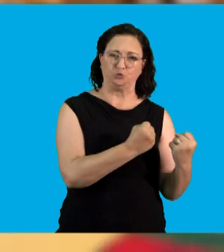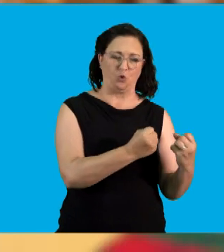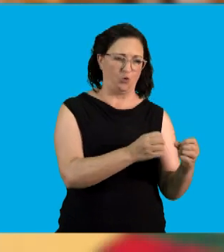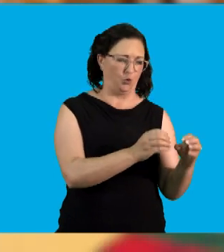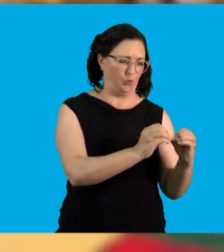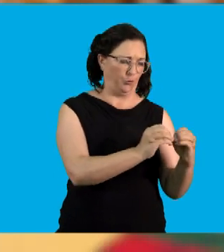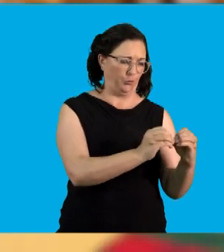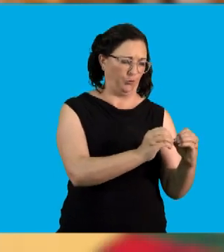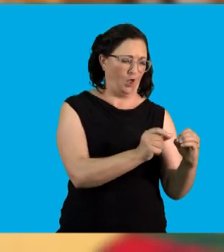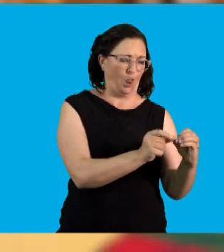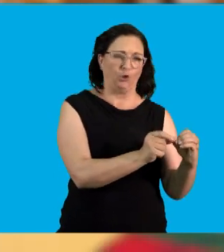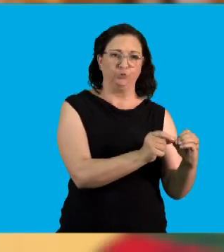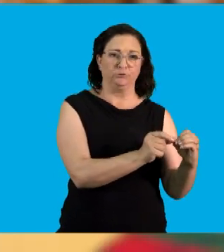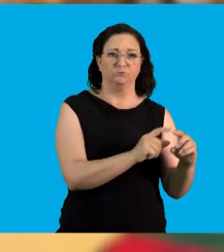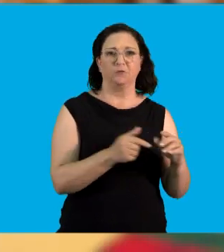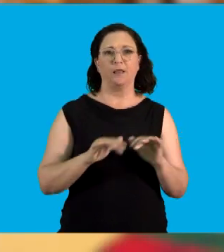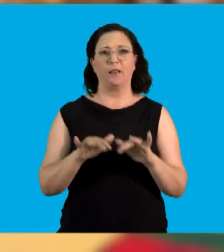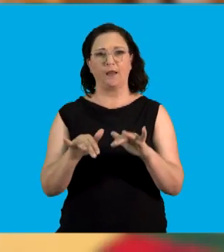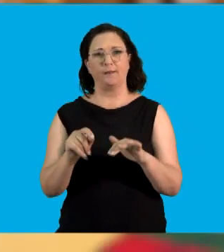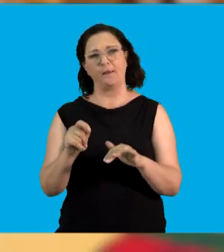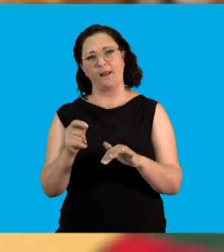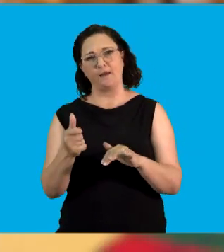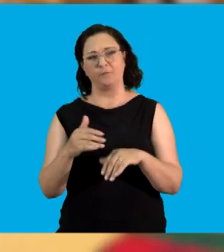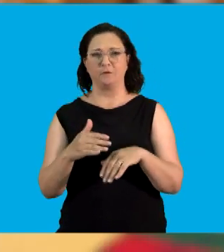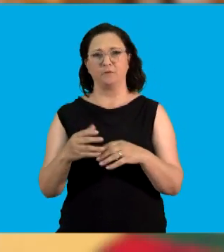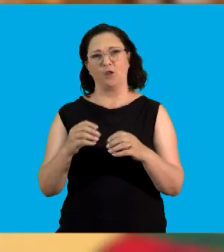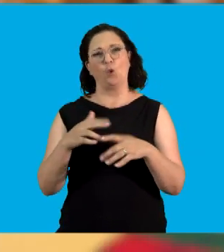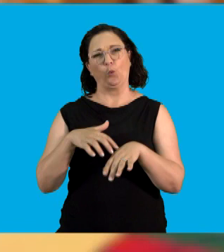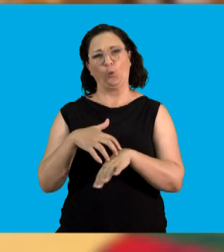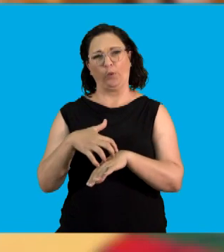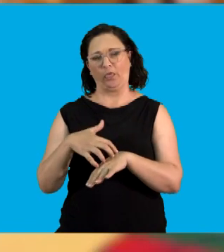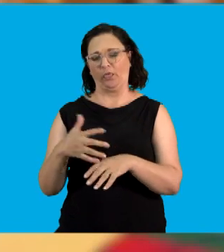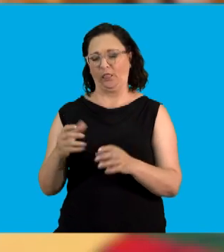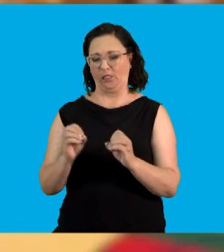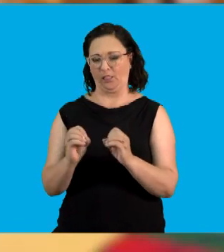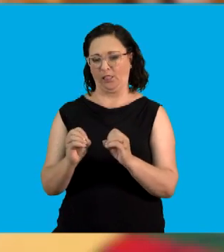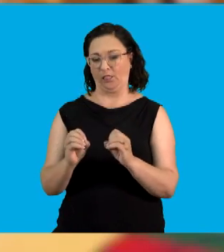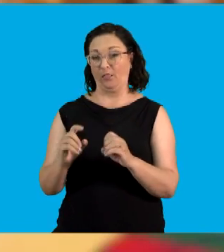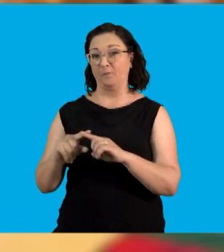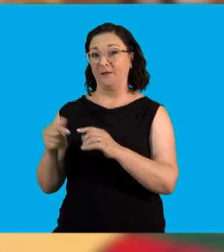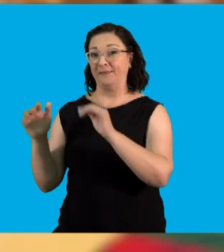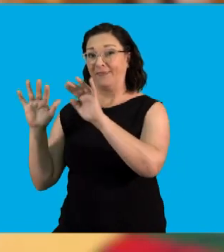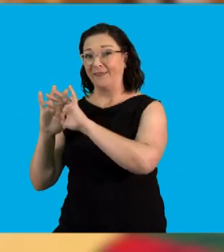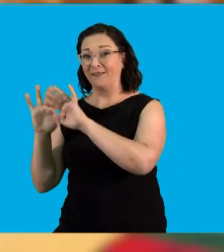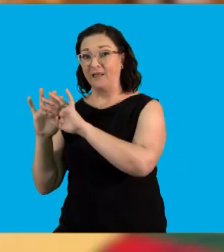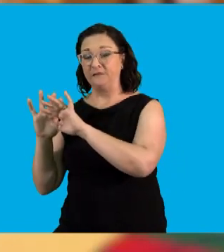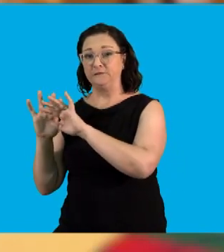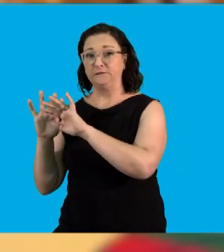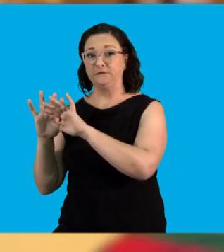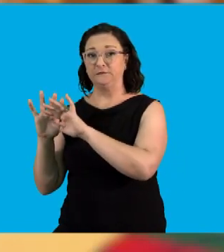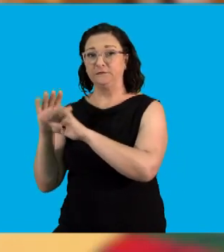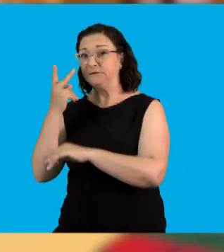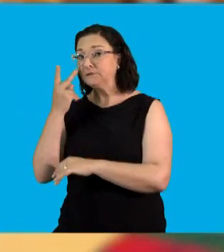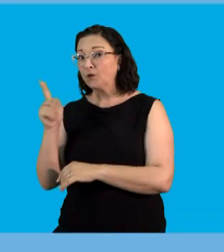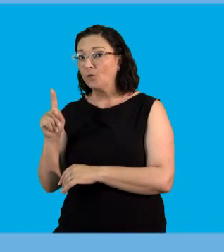are very strong. And then in a liquid, the attractive forces, they are slightly weaker than those in a solid. And then in the